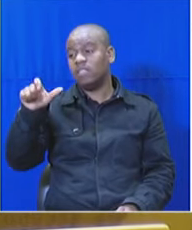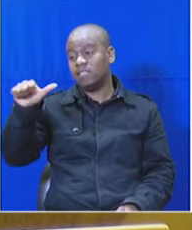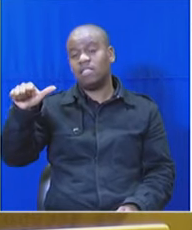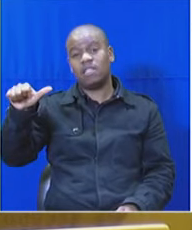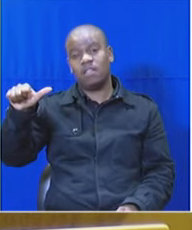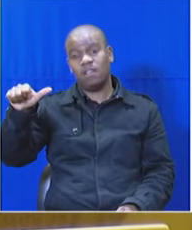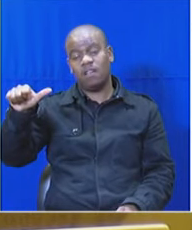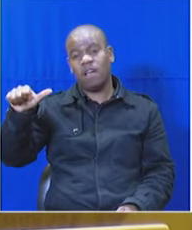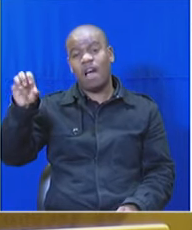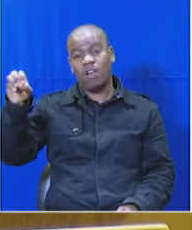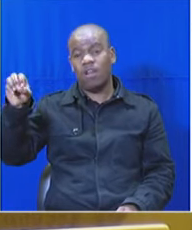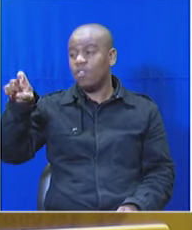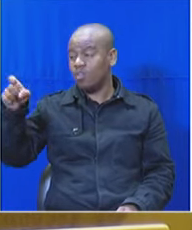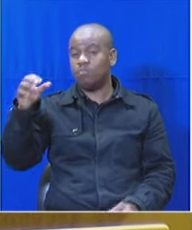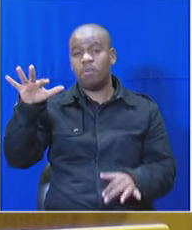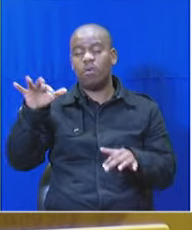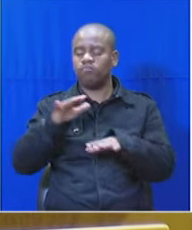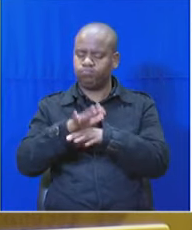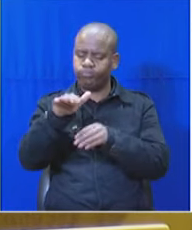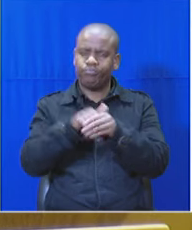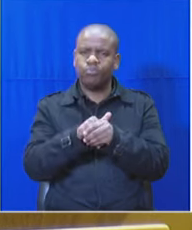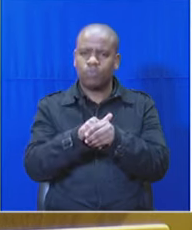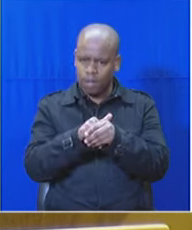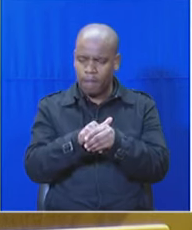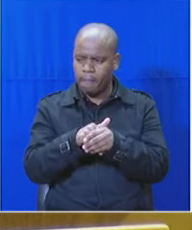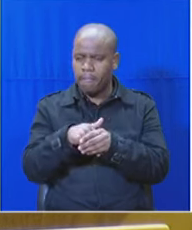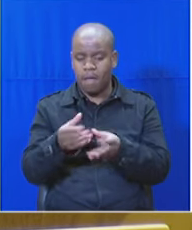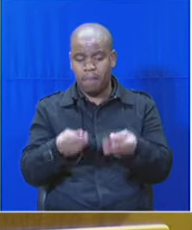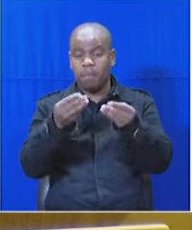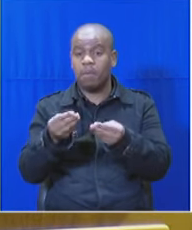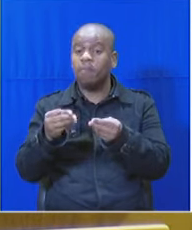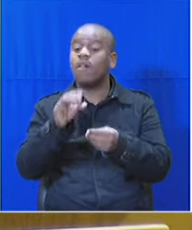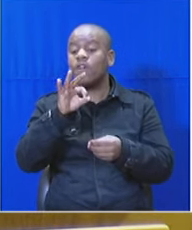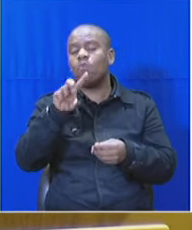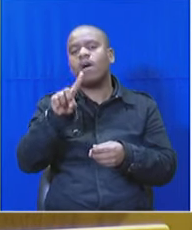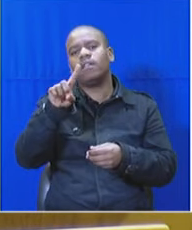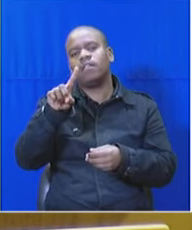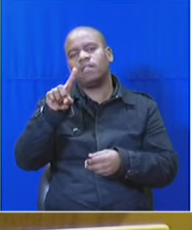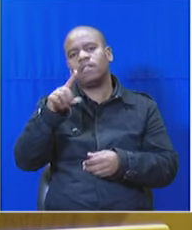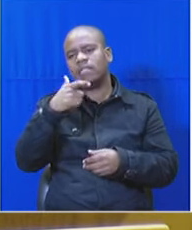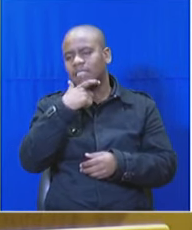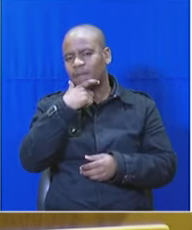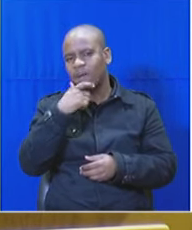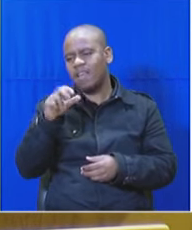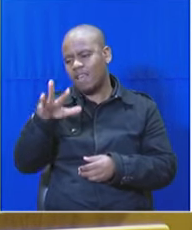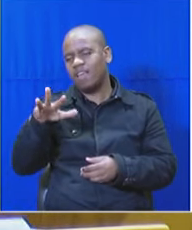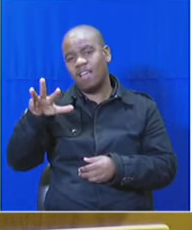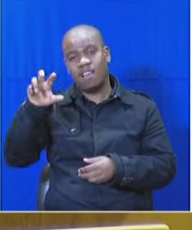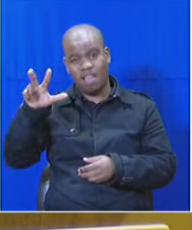79,696 land claims were received by the Commission on Restitution of Land Rights by 31st of December 1998.